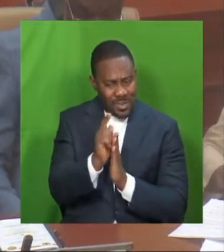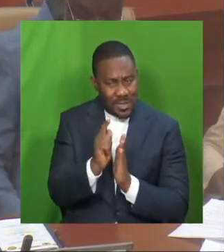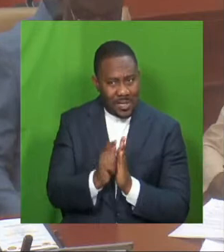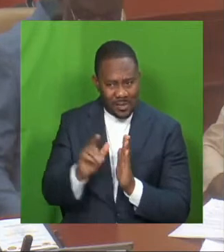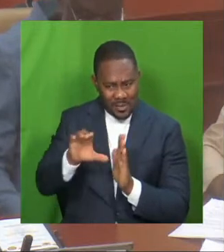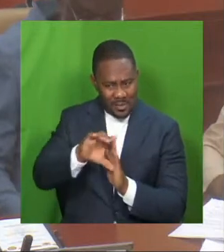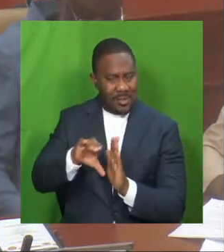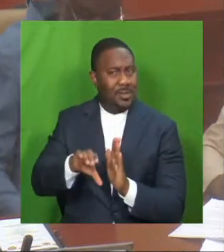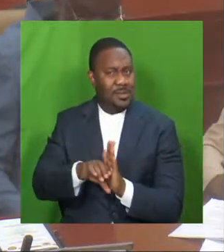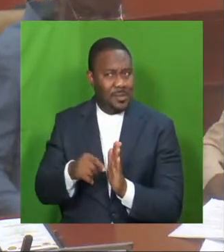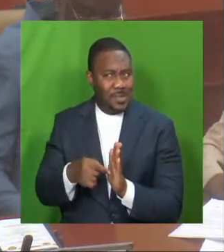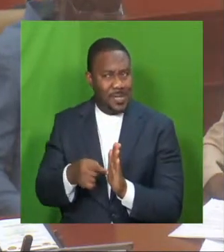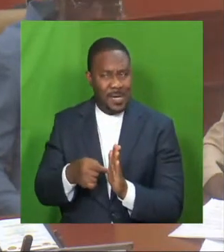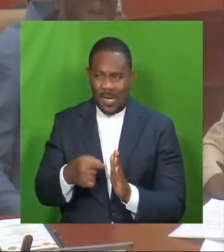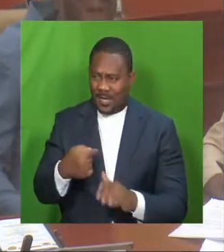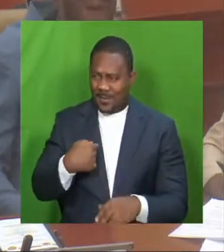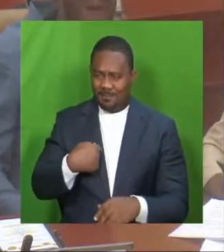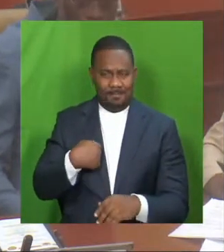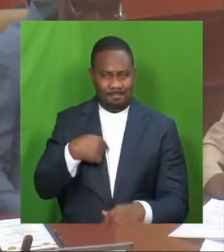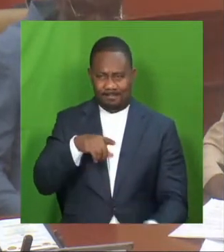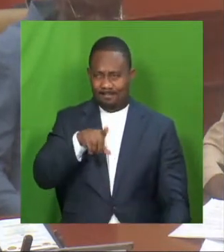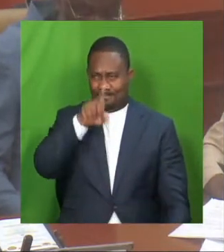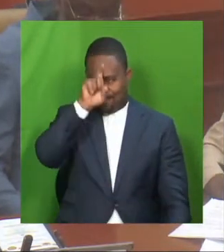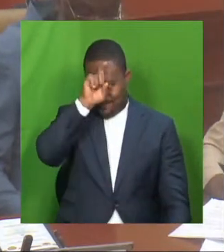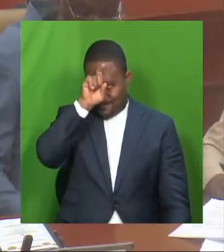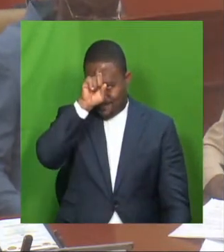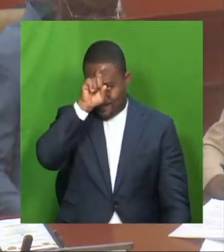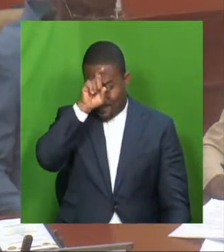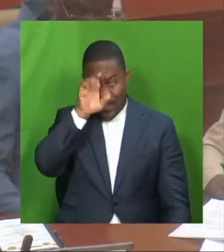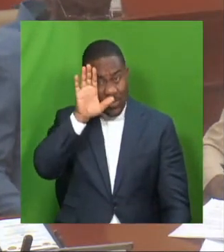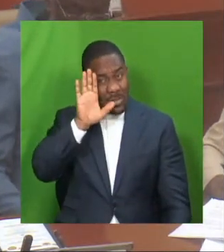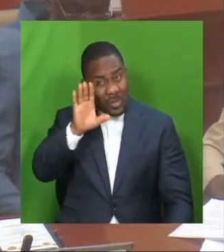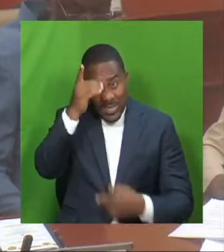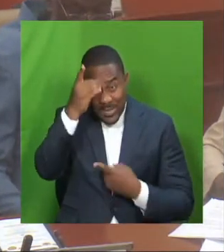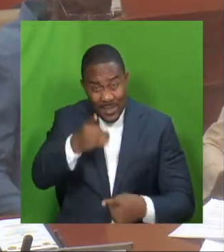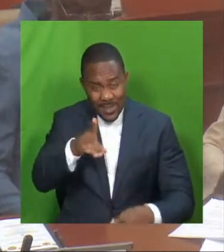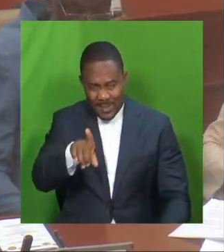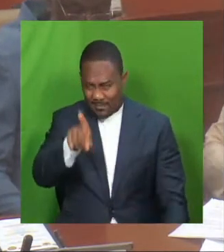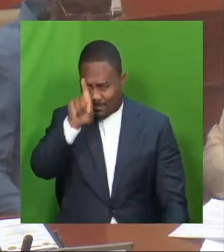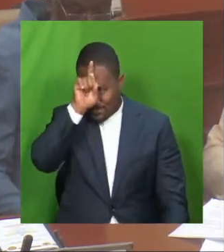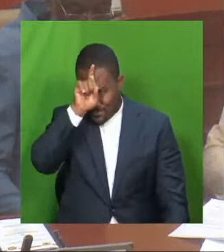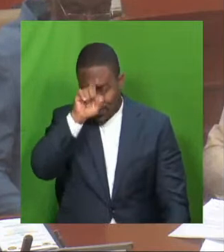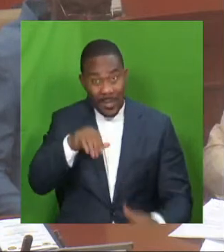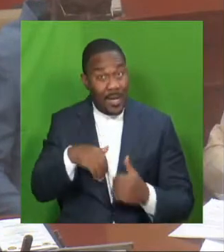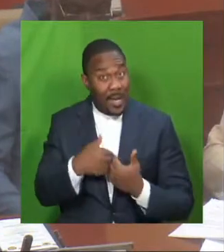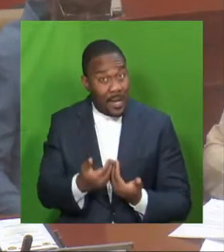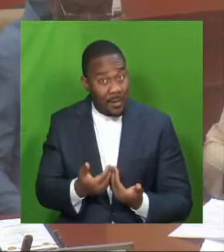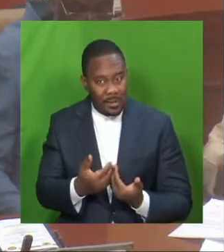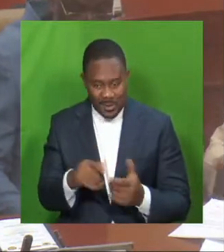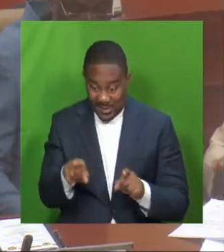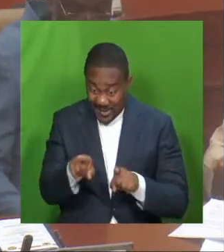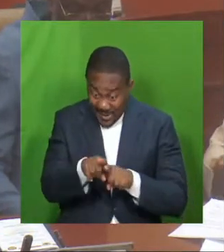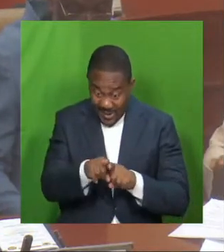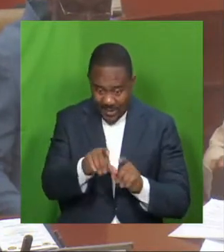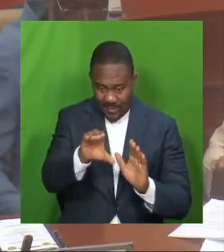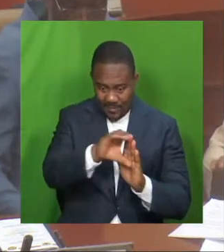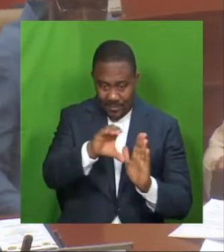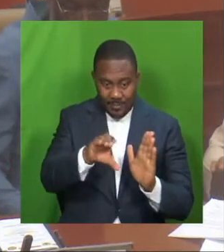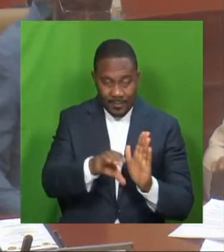that referral. And Mr. Speaker, I do so coming under the same constitutional article